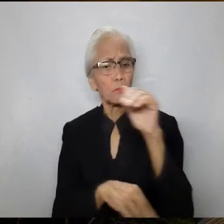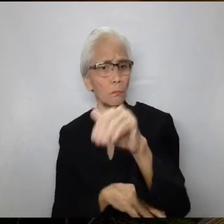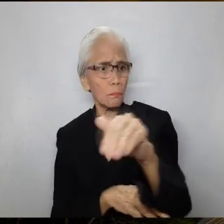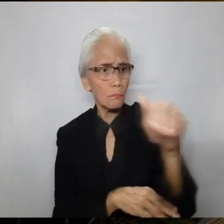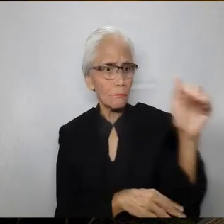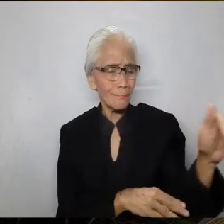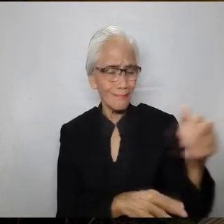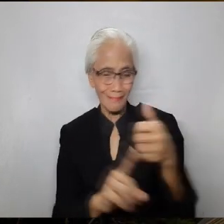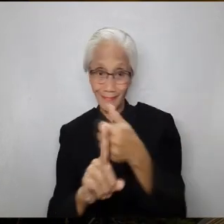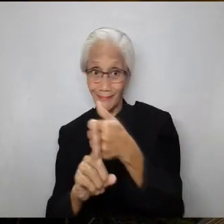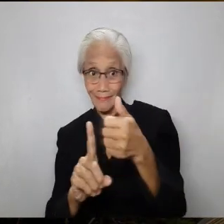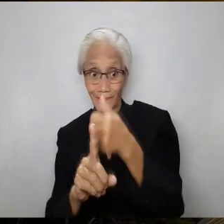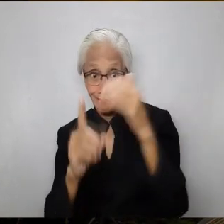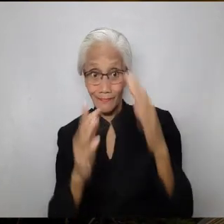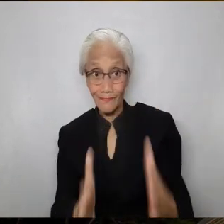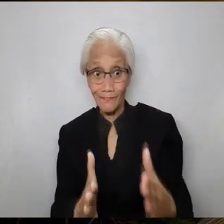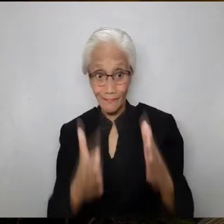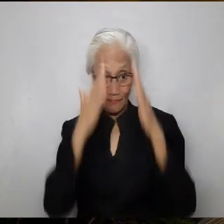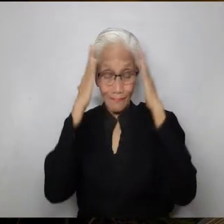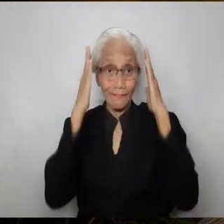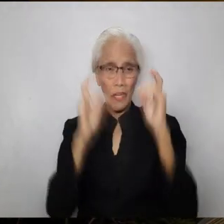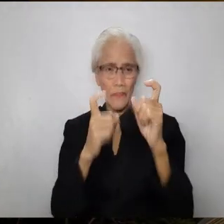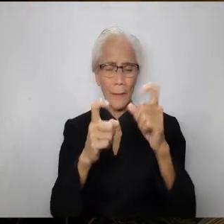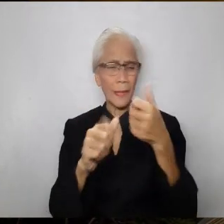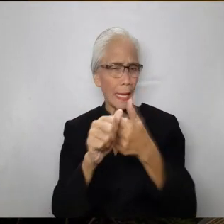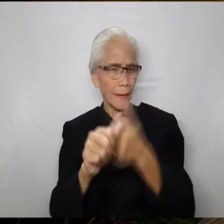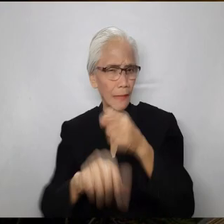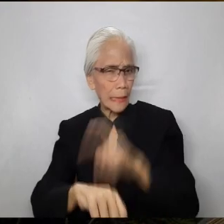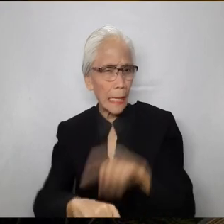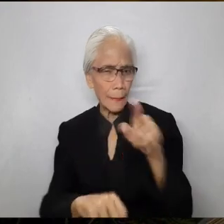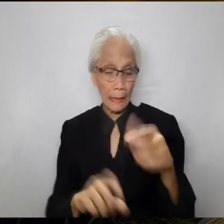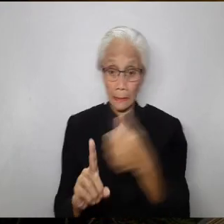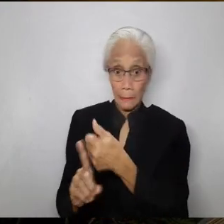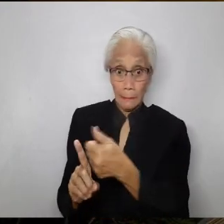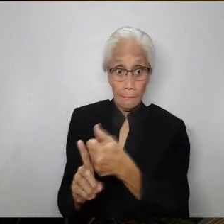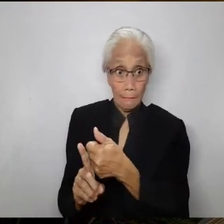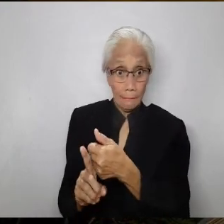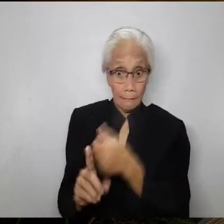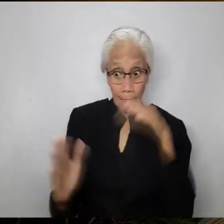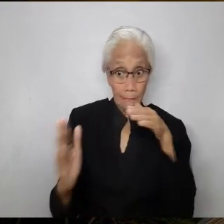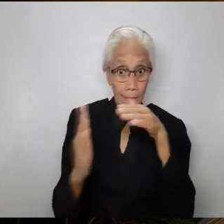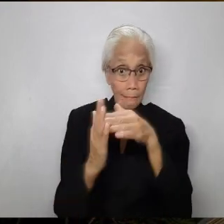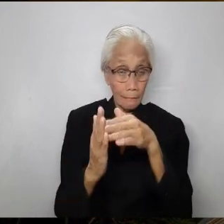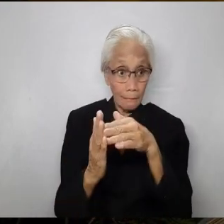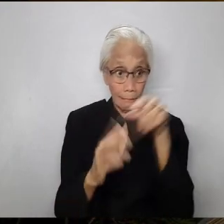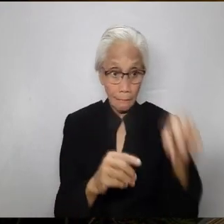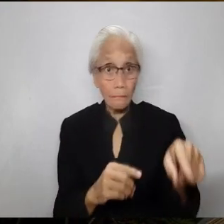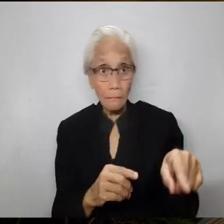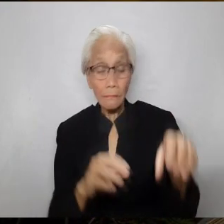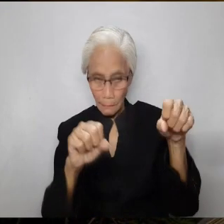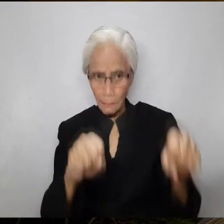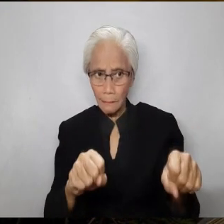step. Call the abuser's attention immediately every time he or she is being